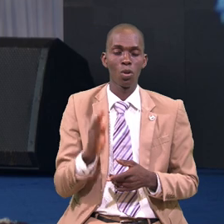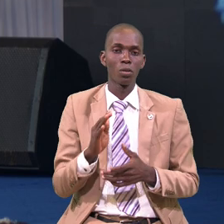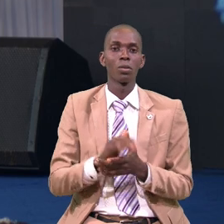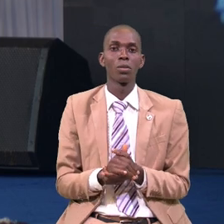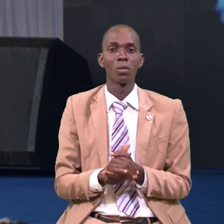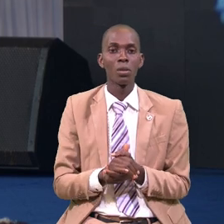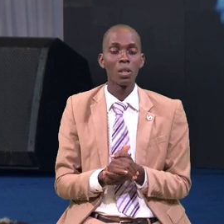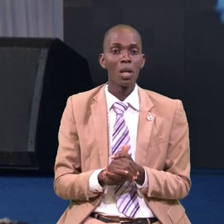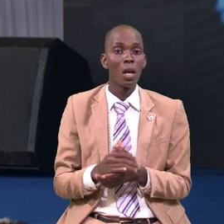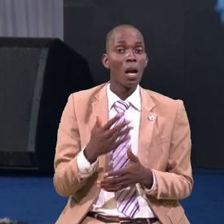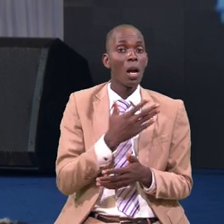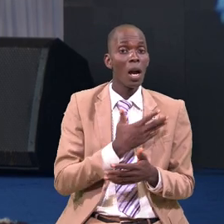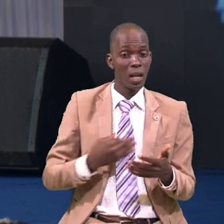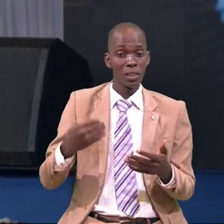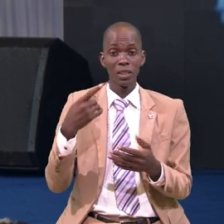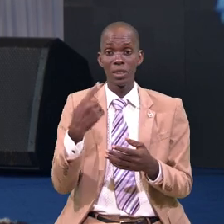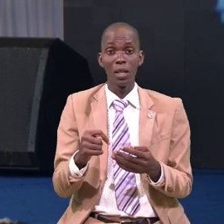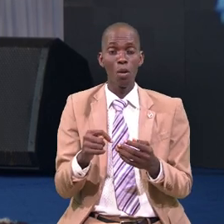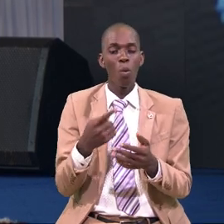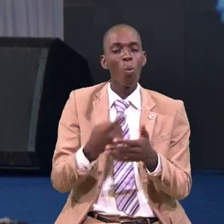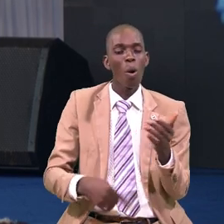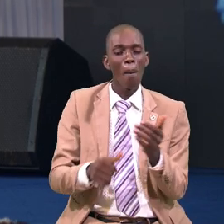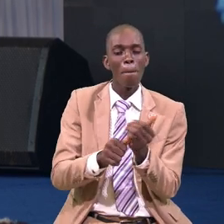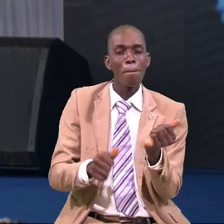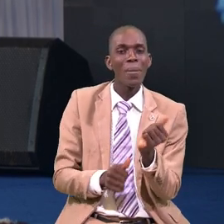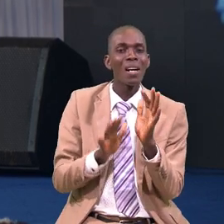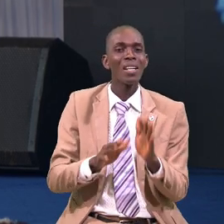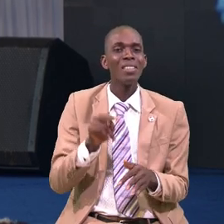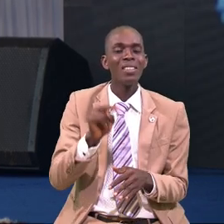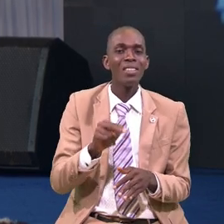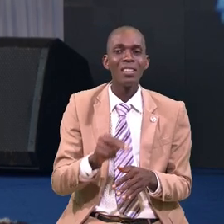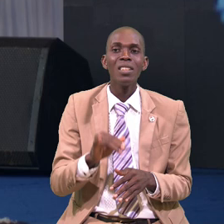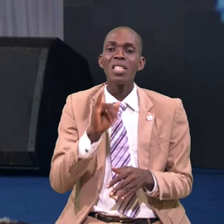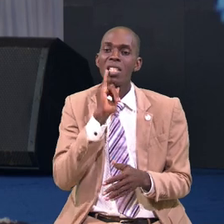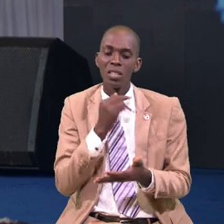And what the backslider needs is to have restoration.